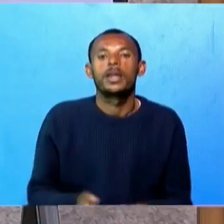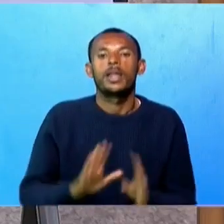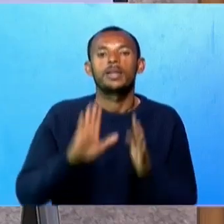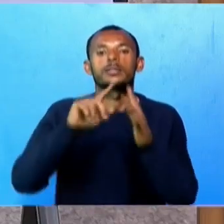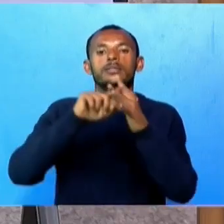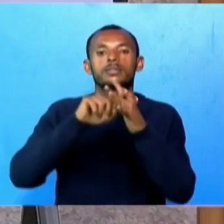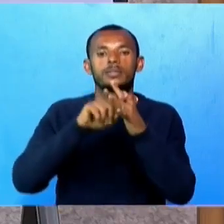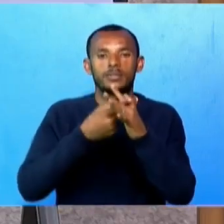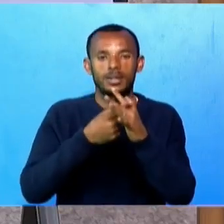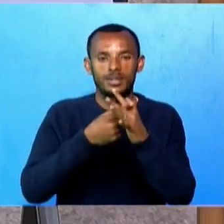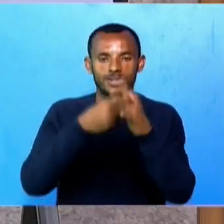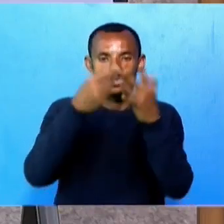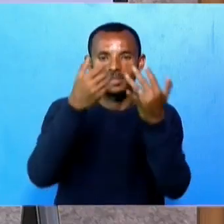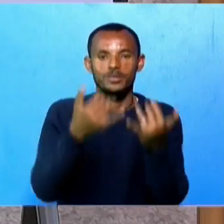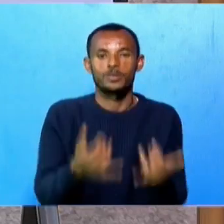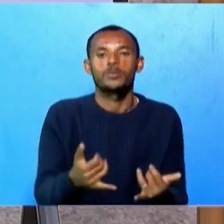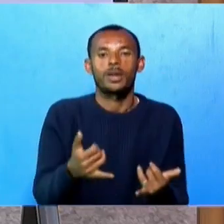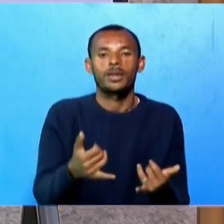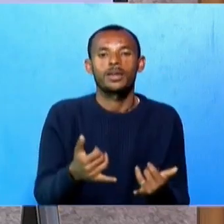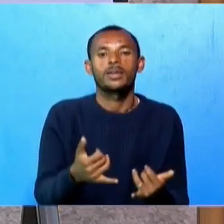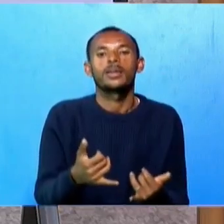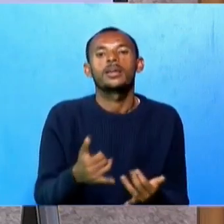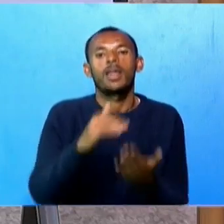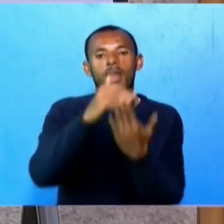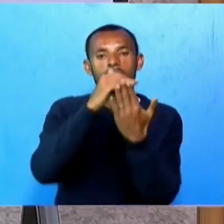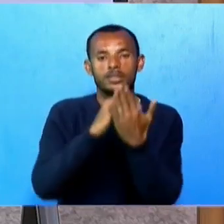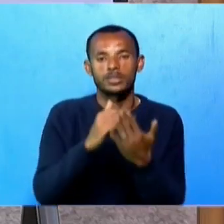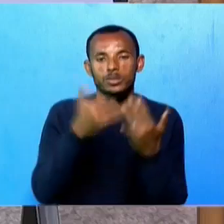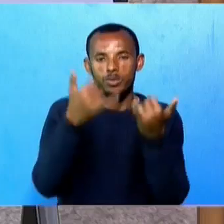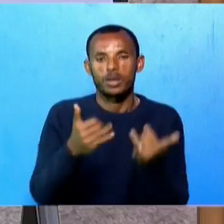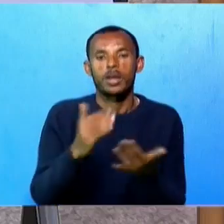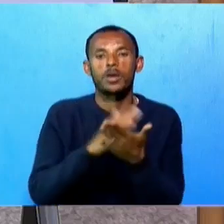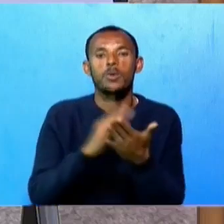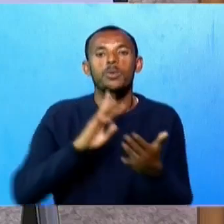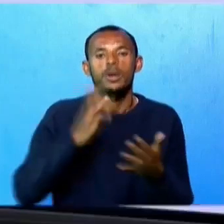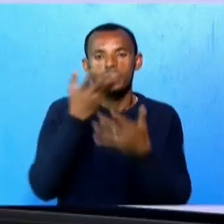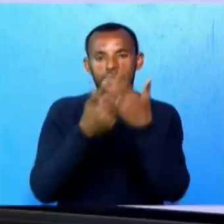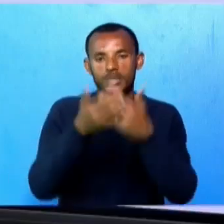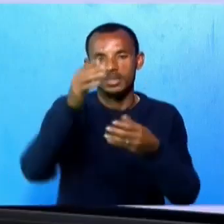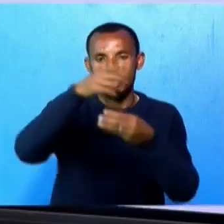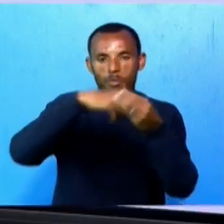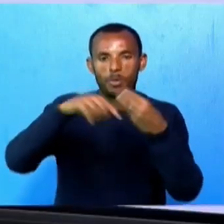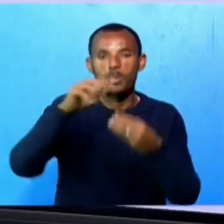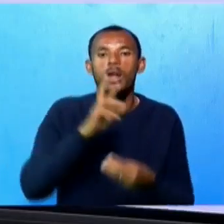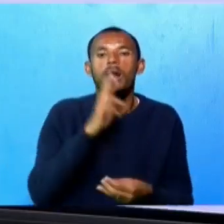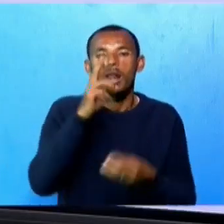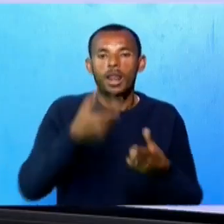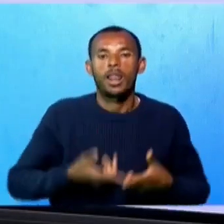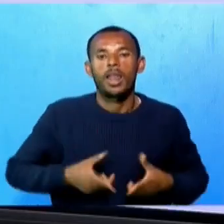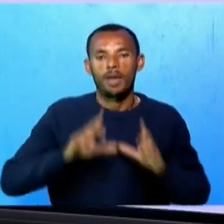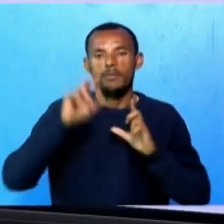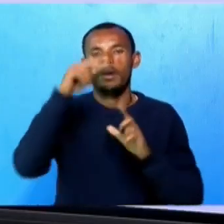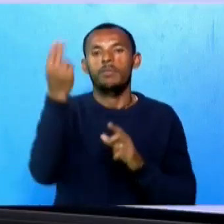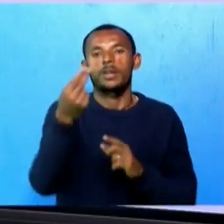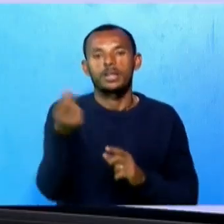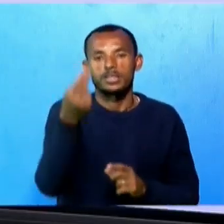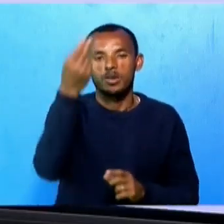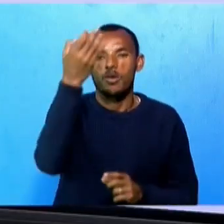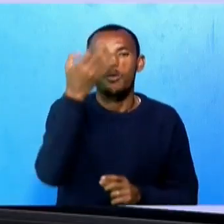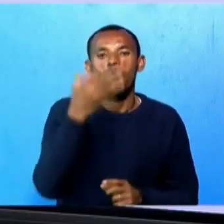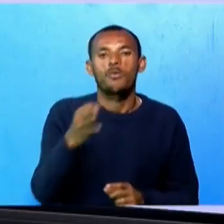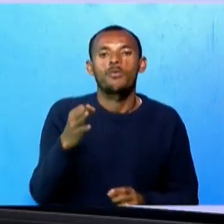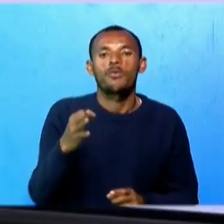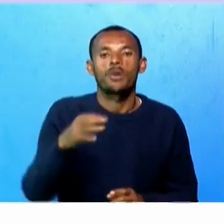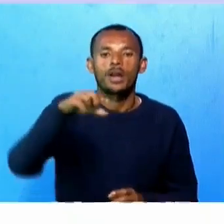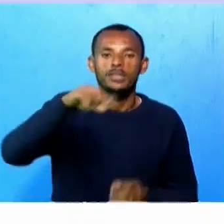start our present lesson. Today we will discuss about the real-life applications of rational